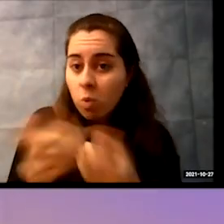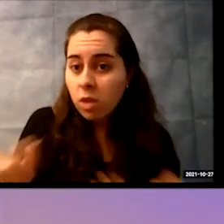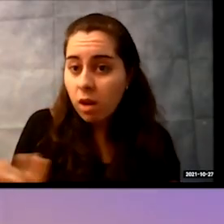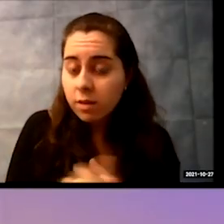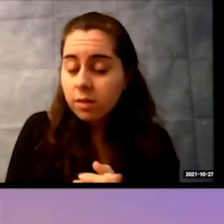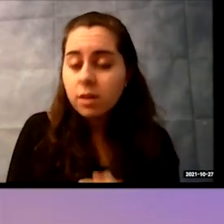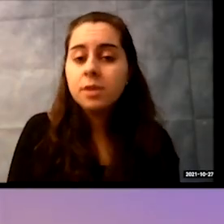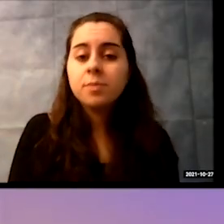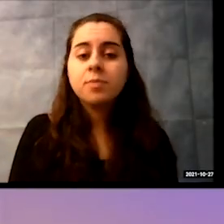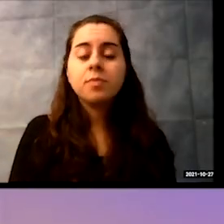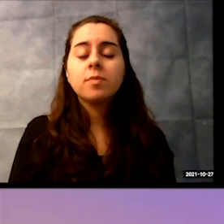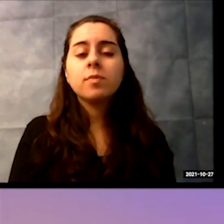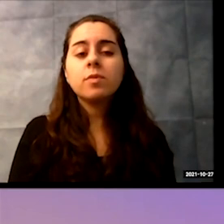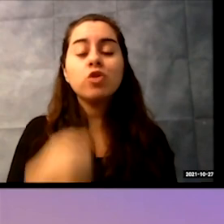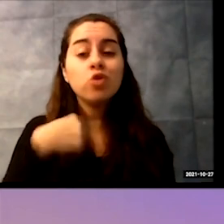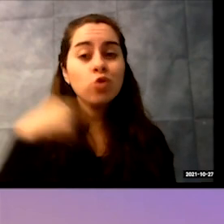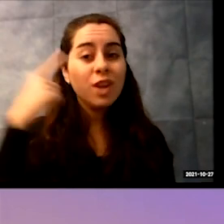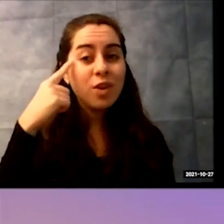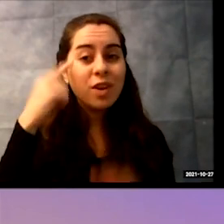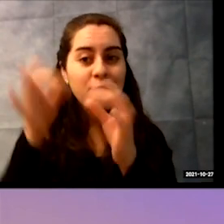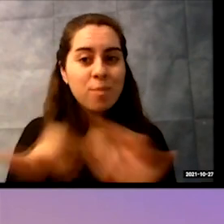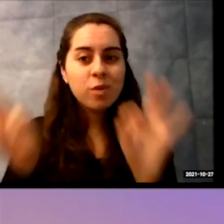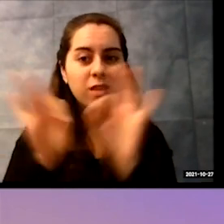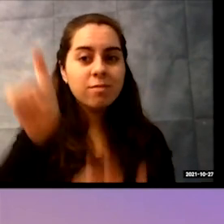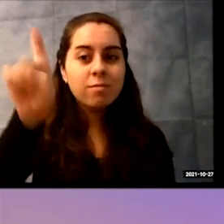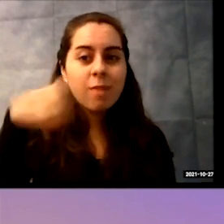Well, I think the key thing to understand is that,